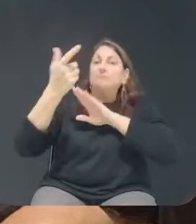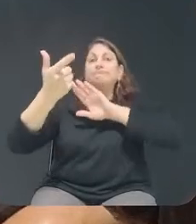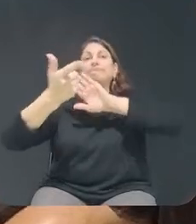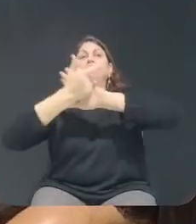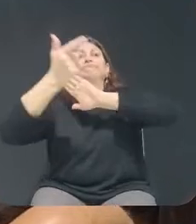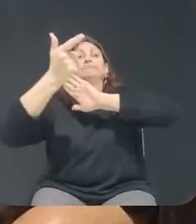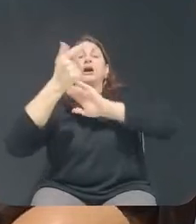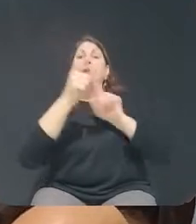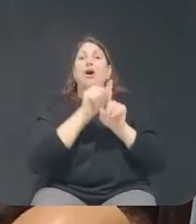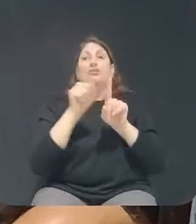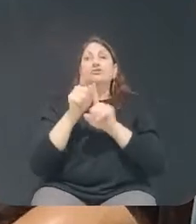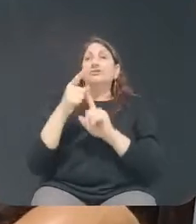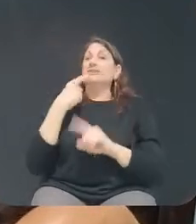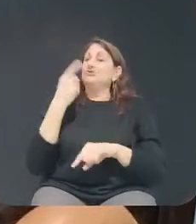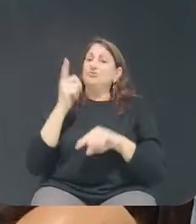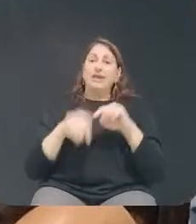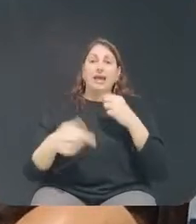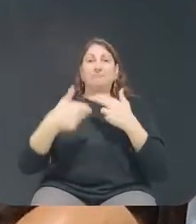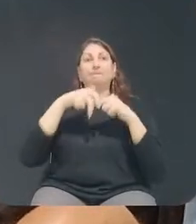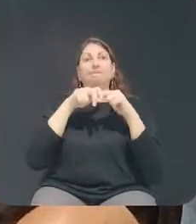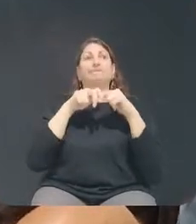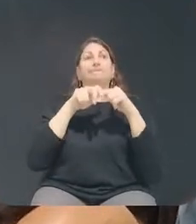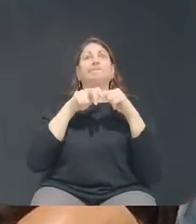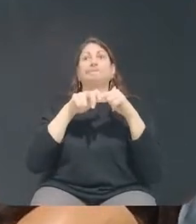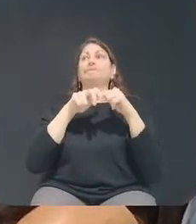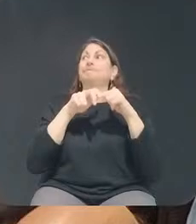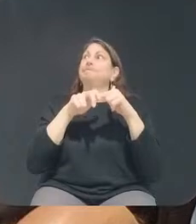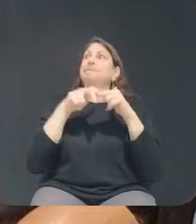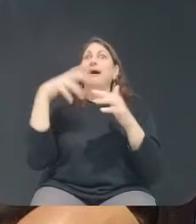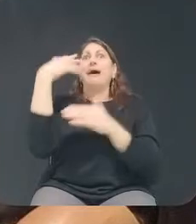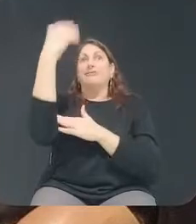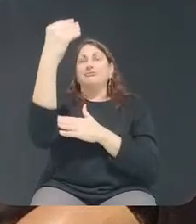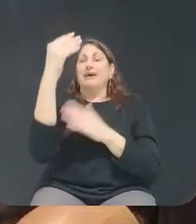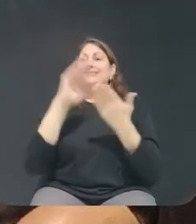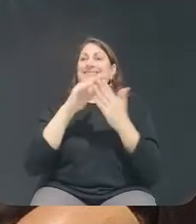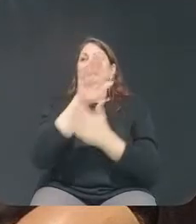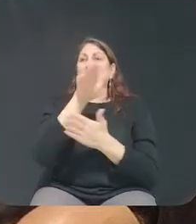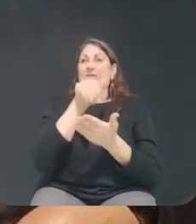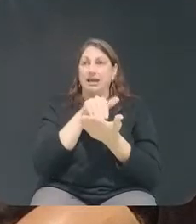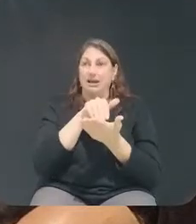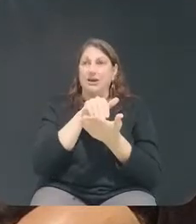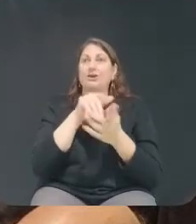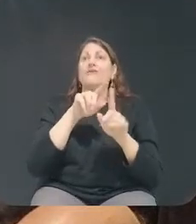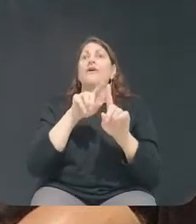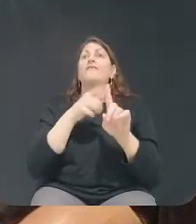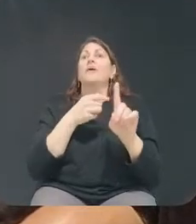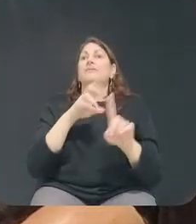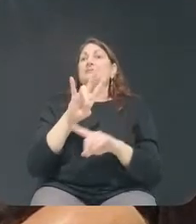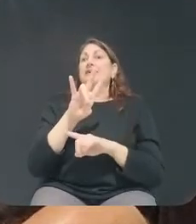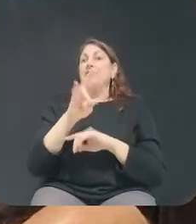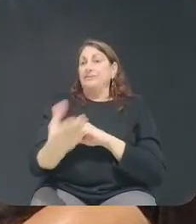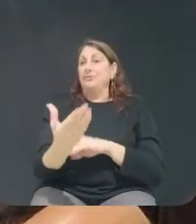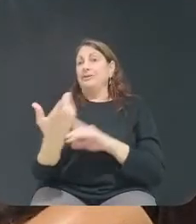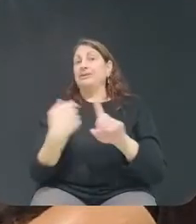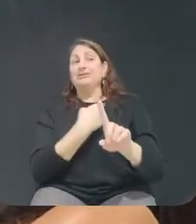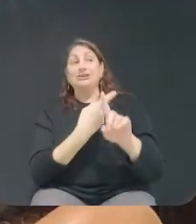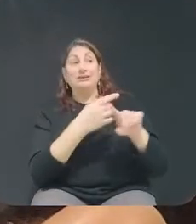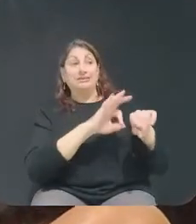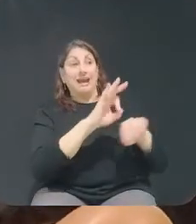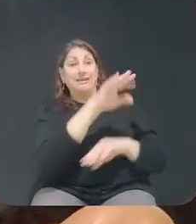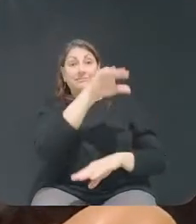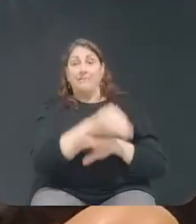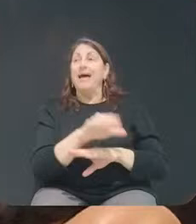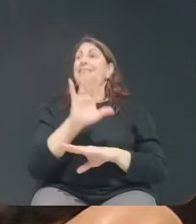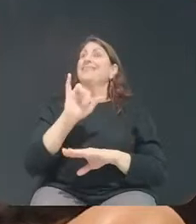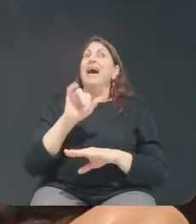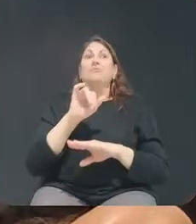on the sidewalk in the downtown area from 7 a.m. to 9 p.m. This law was challenged in court, but the State Court of Appeals and the